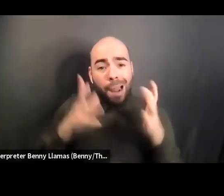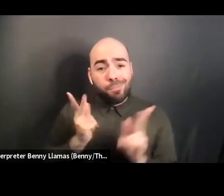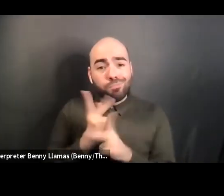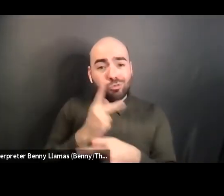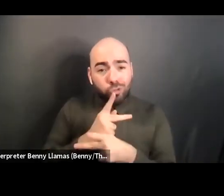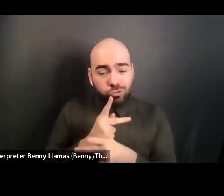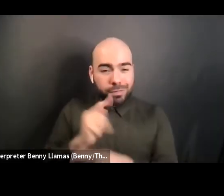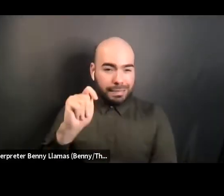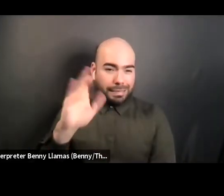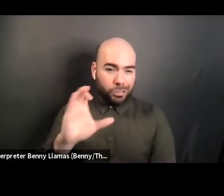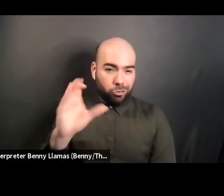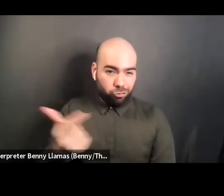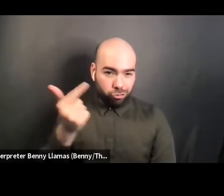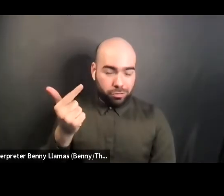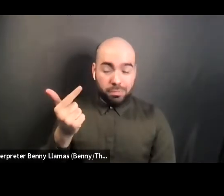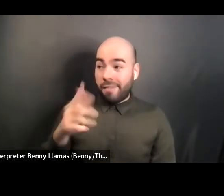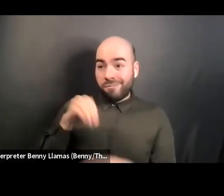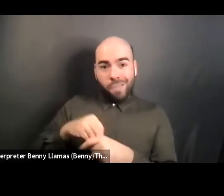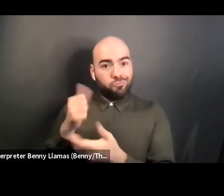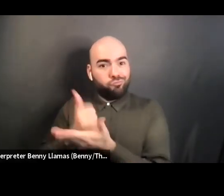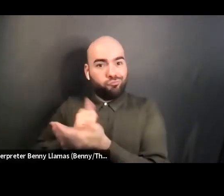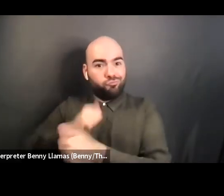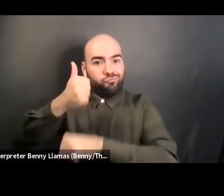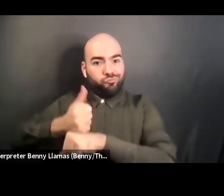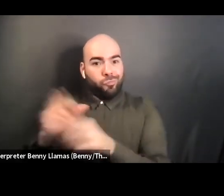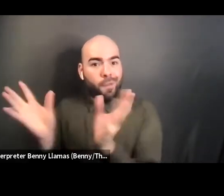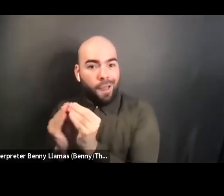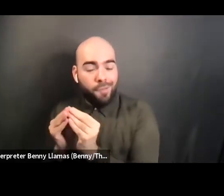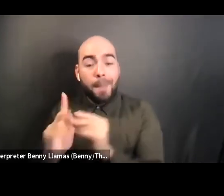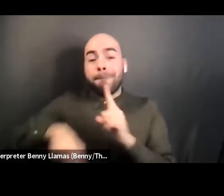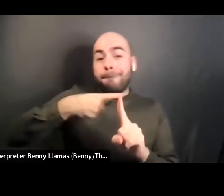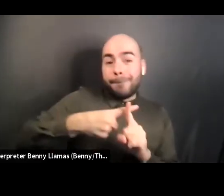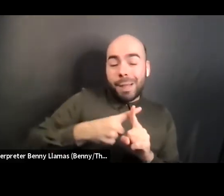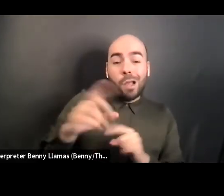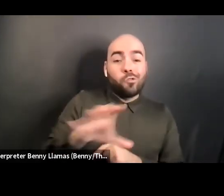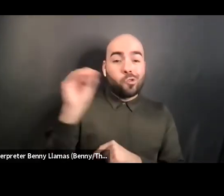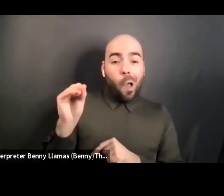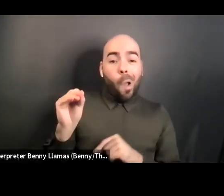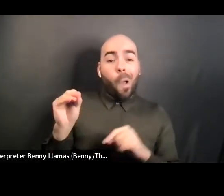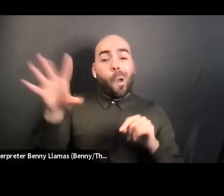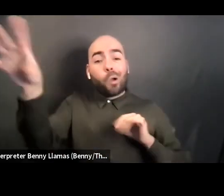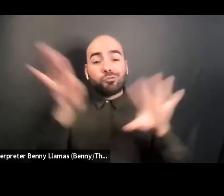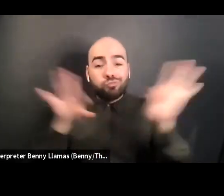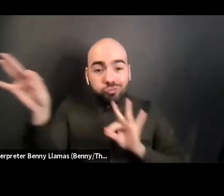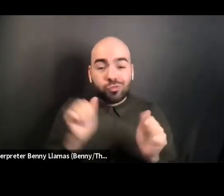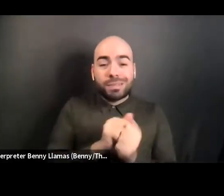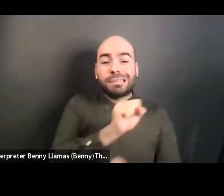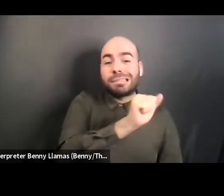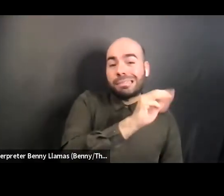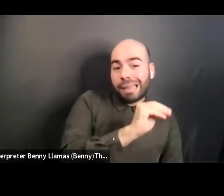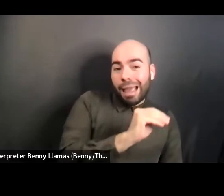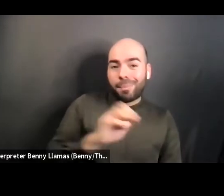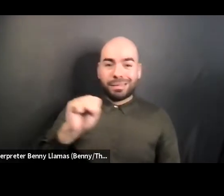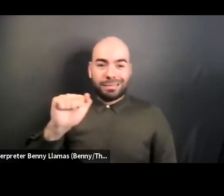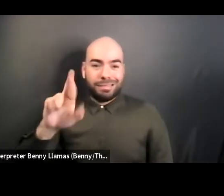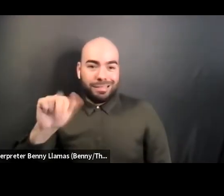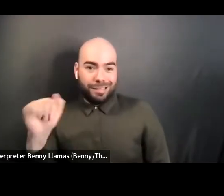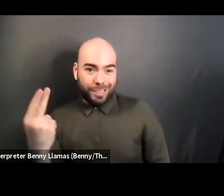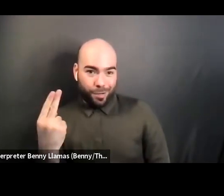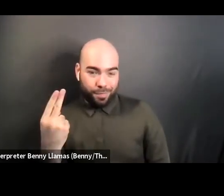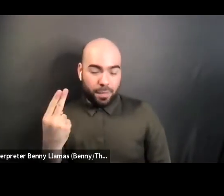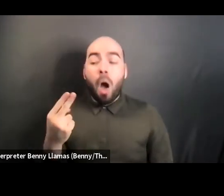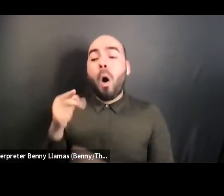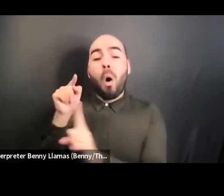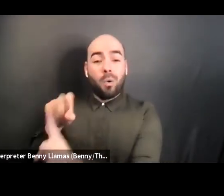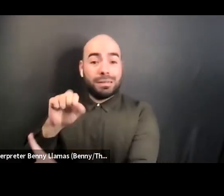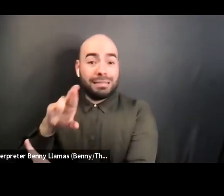this conference, I had the pleasure of co-curating this afternoon's programming with Sam and Sarah, who Sarah, by the way, wanted me to let you know that she